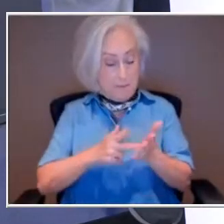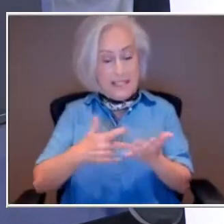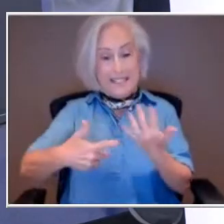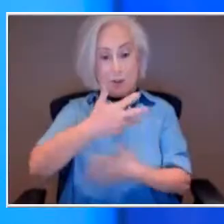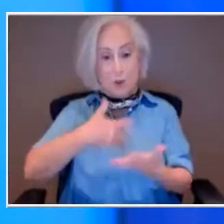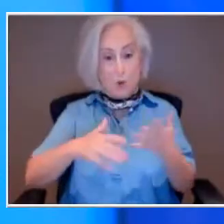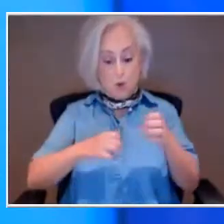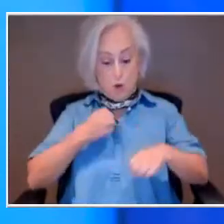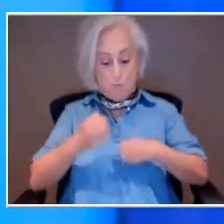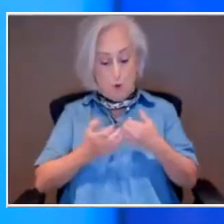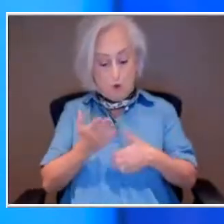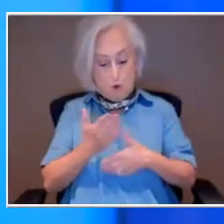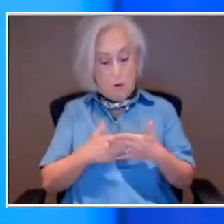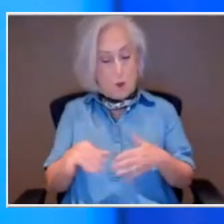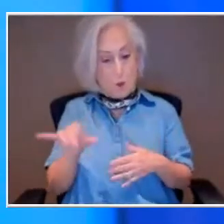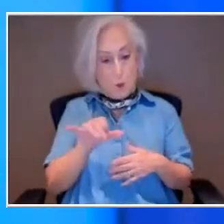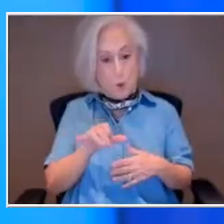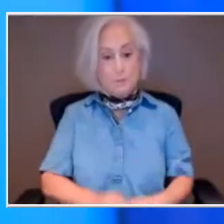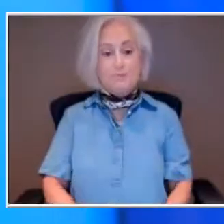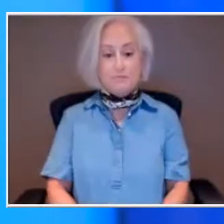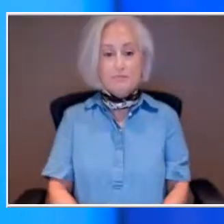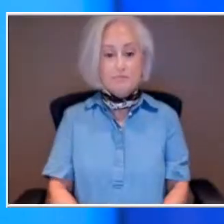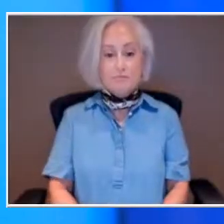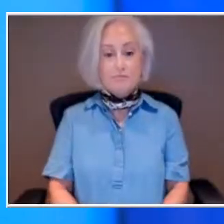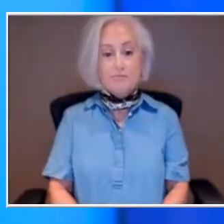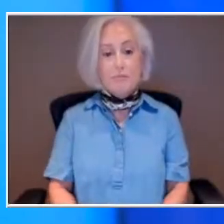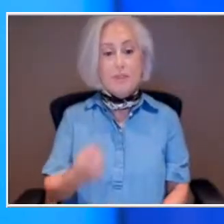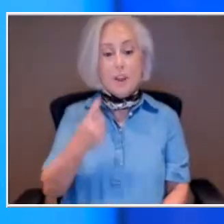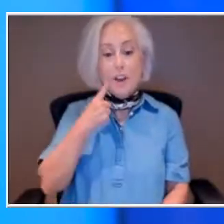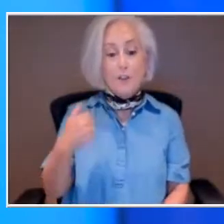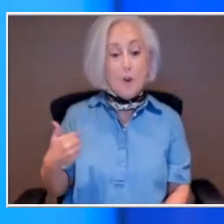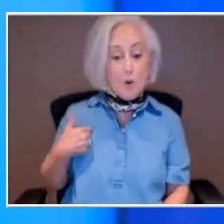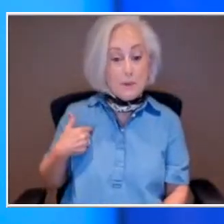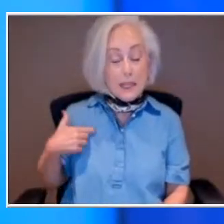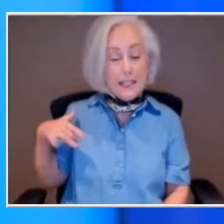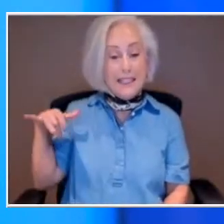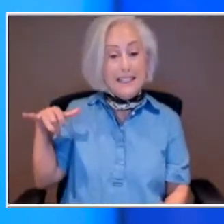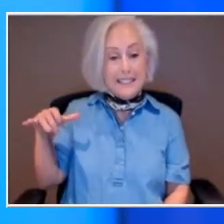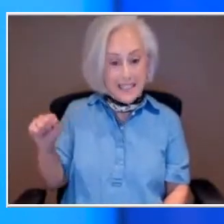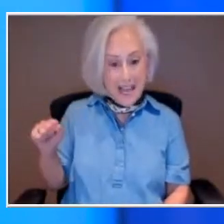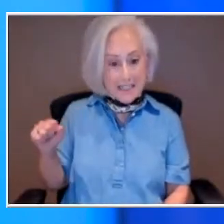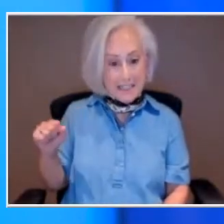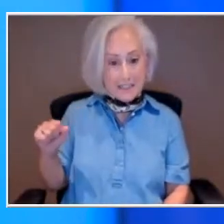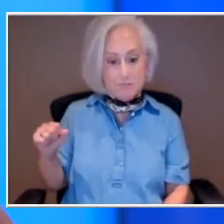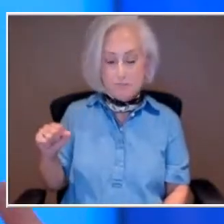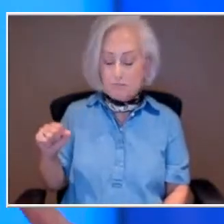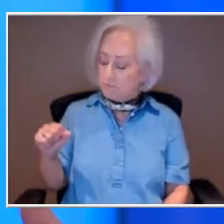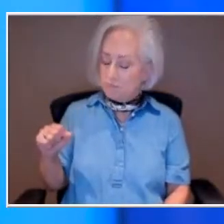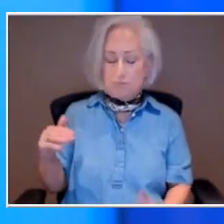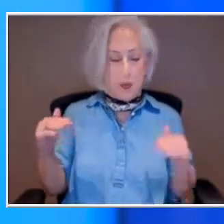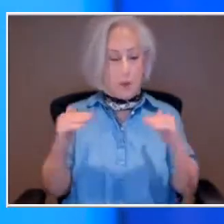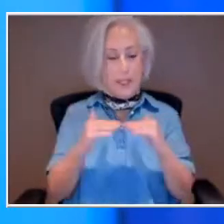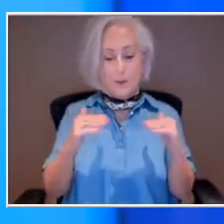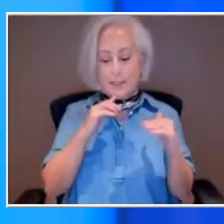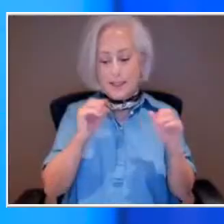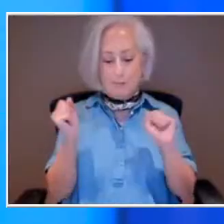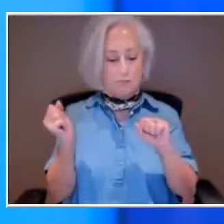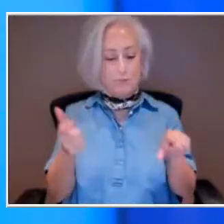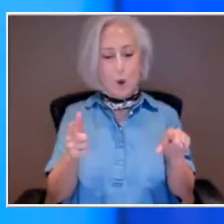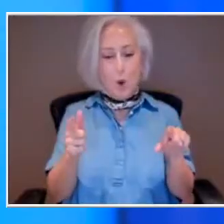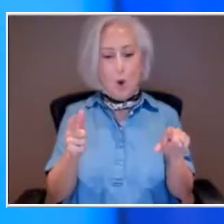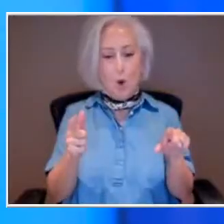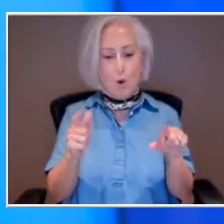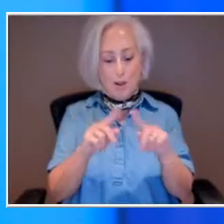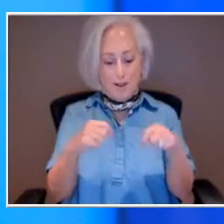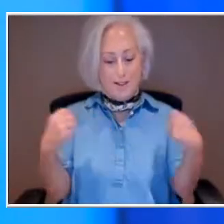Yeah. I guess for me, yes, and I would equally say the entire team that I am very privileged to work with